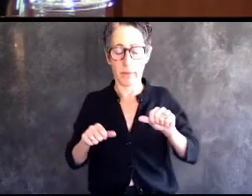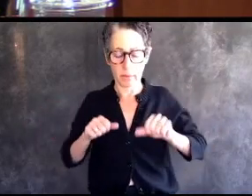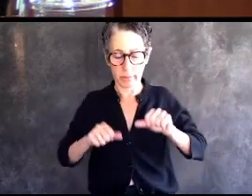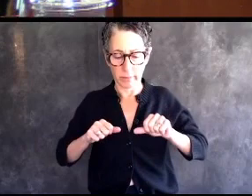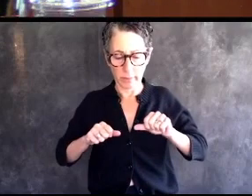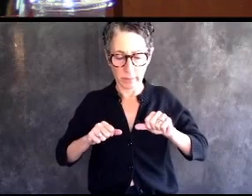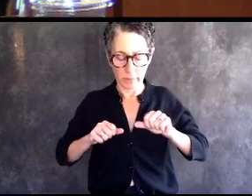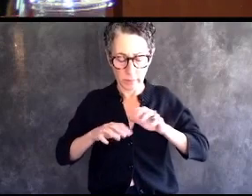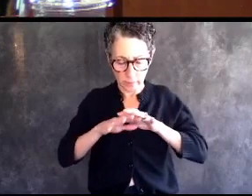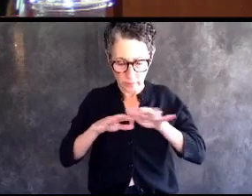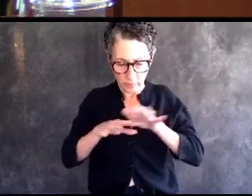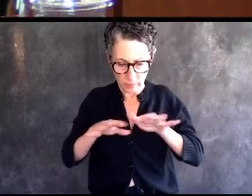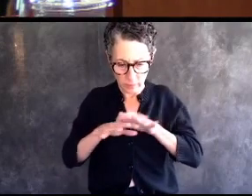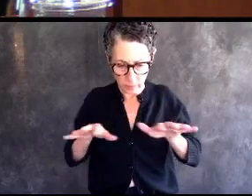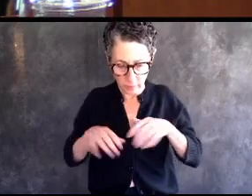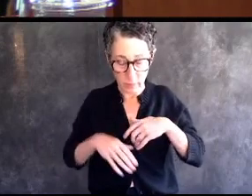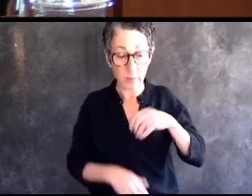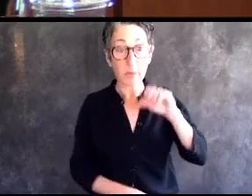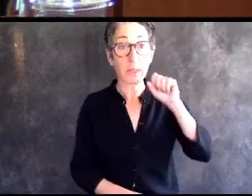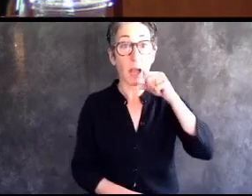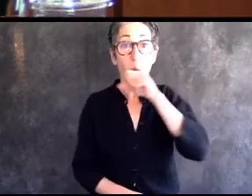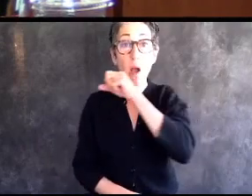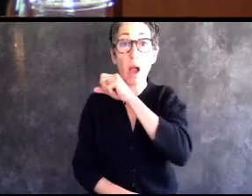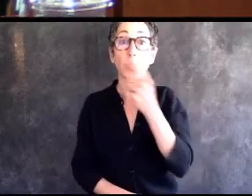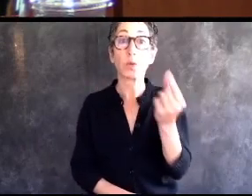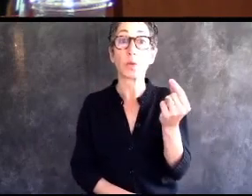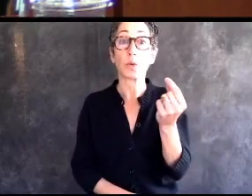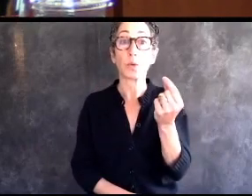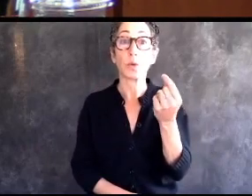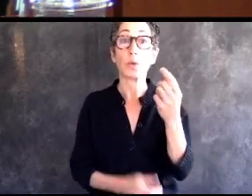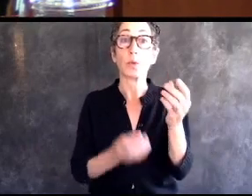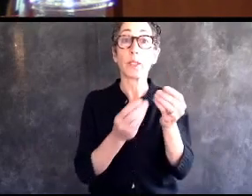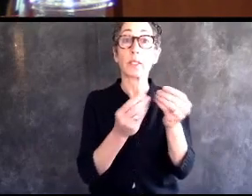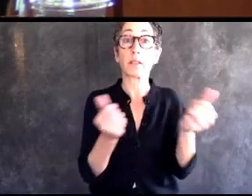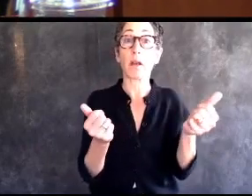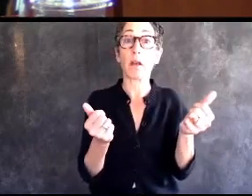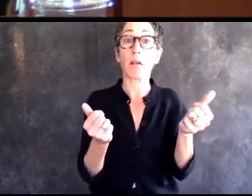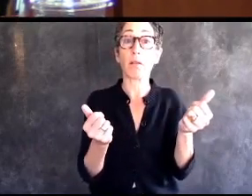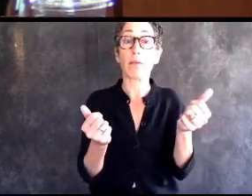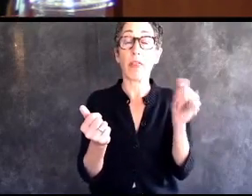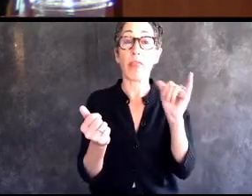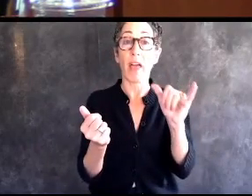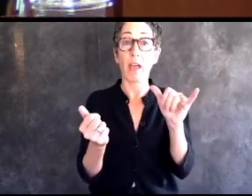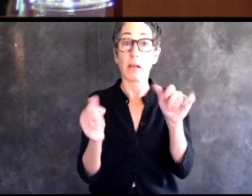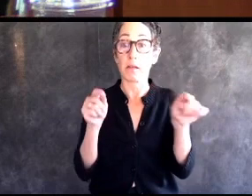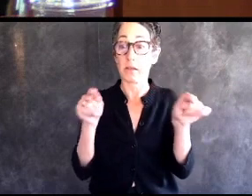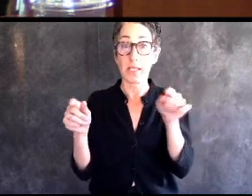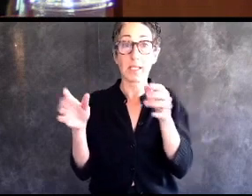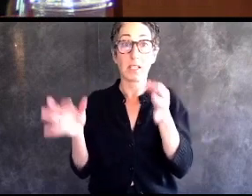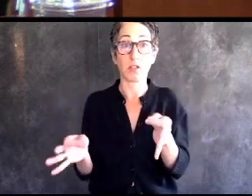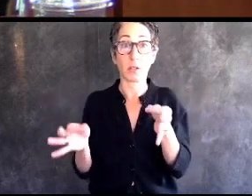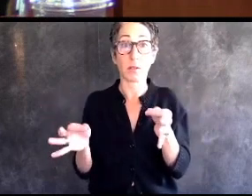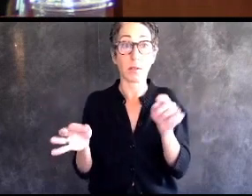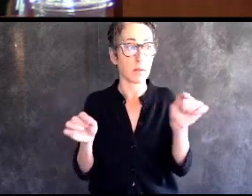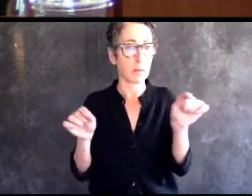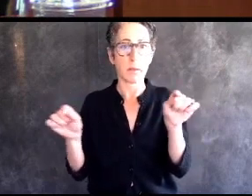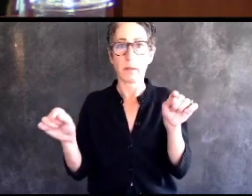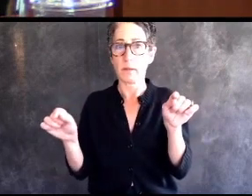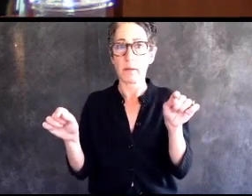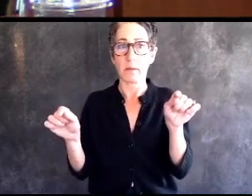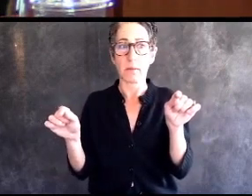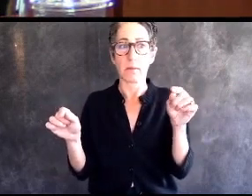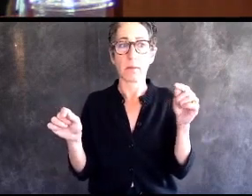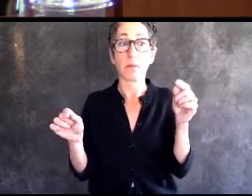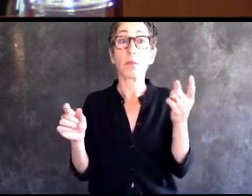In Taiwan, the way we solve this trade-off is never by the government's